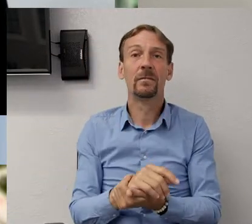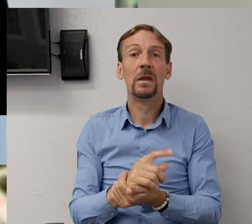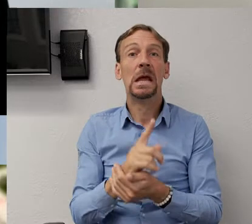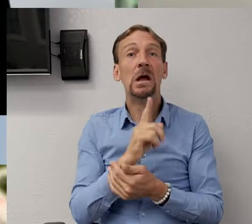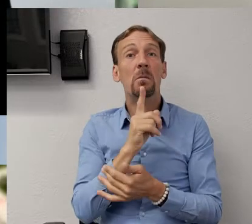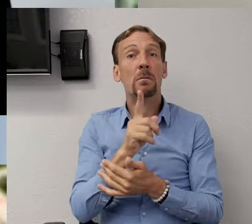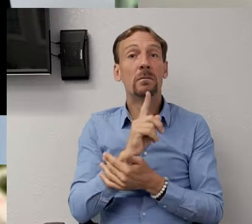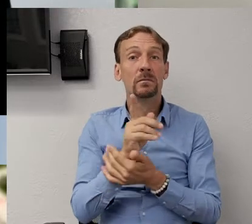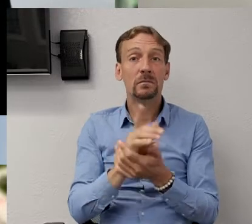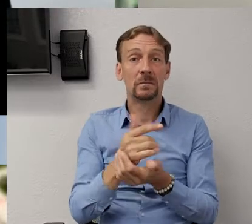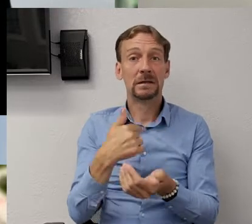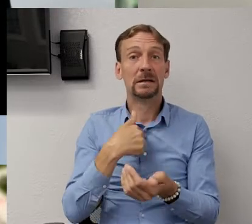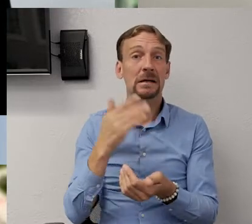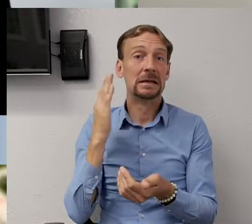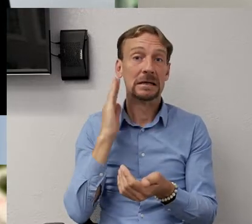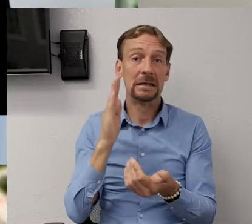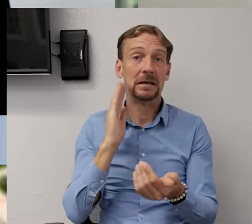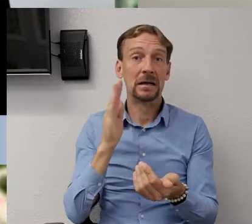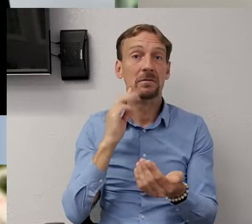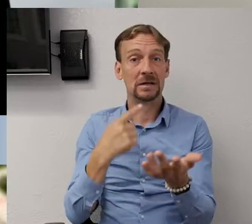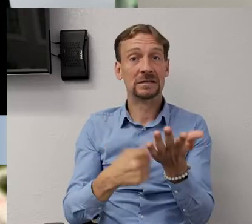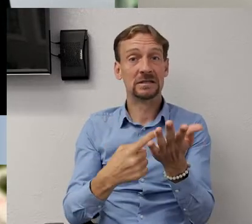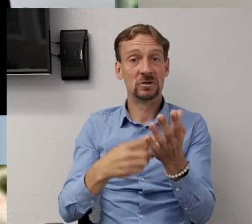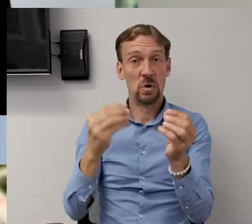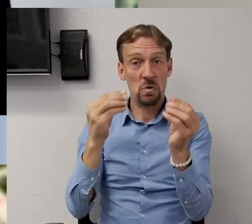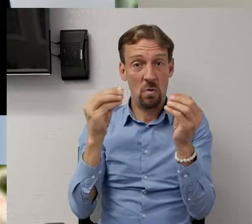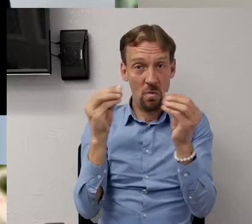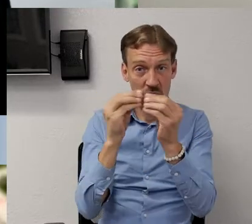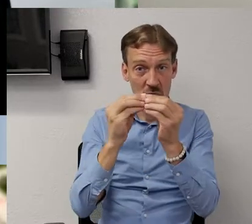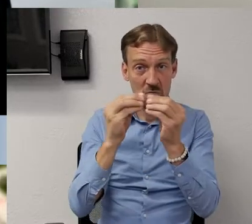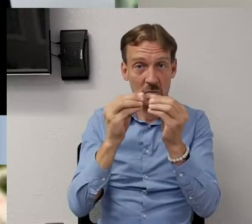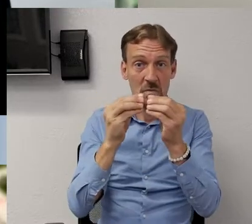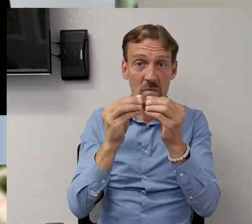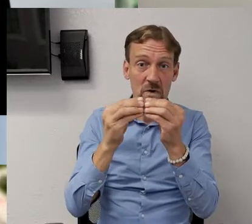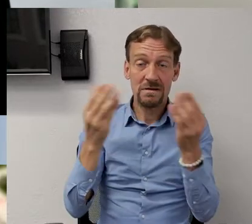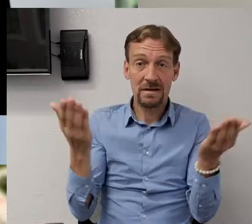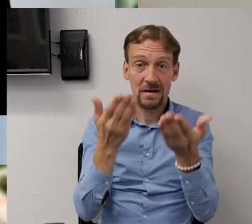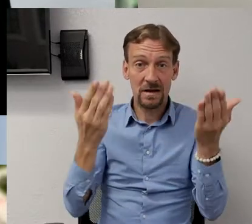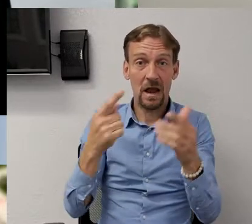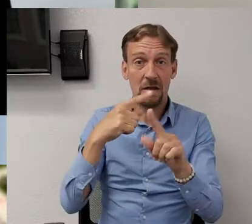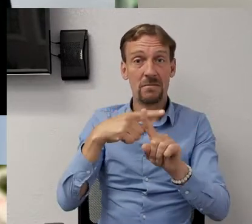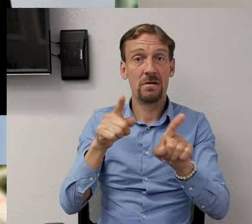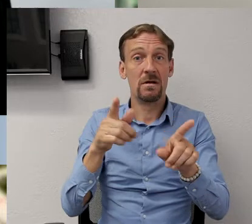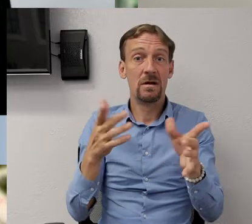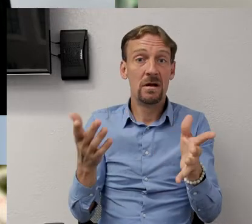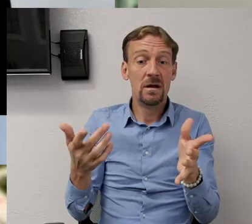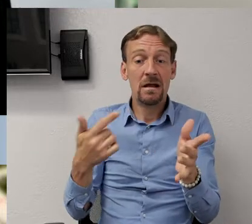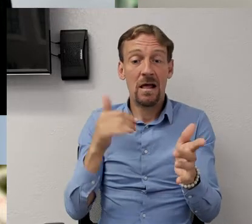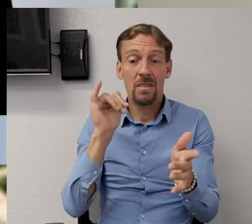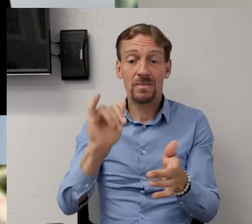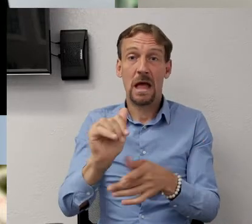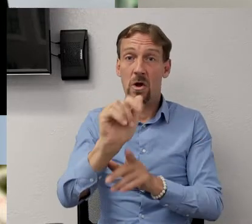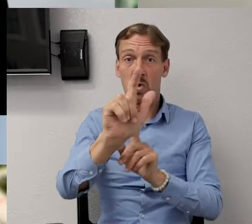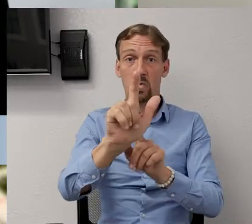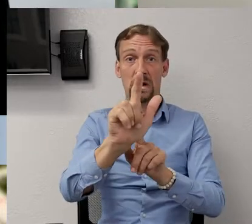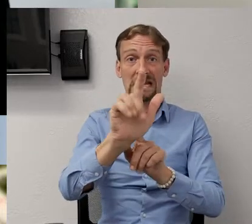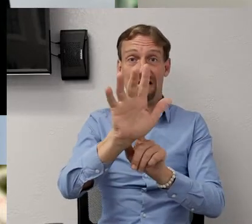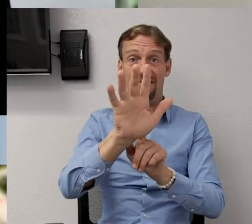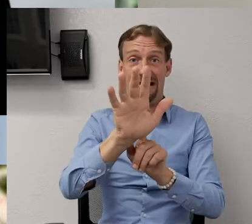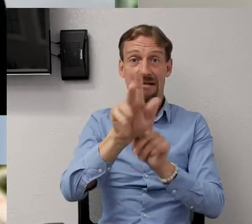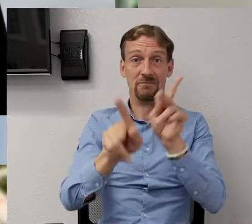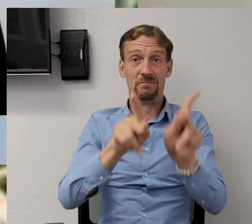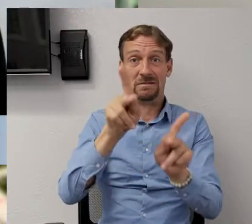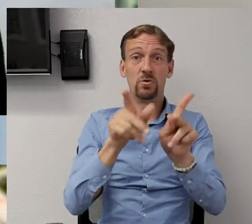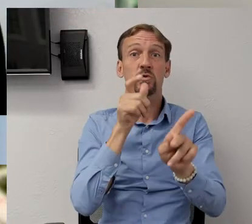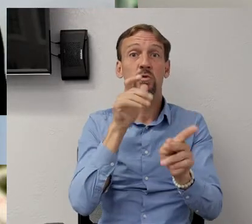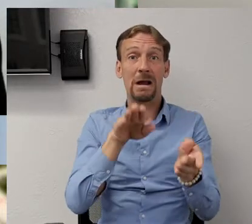Unfortunately, and I'll talk a little bit about this later, just looking at some of the questions that have been posed, of those 25 deaths that